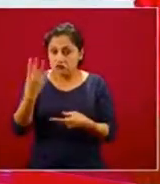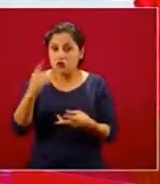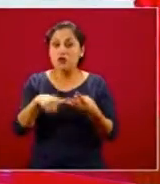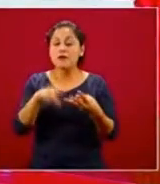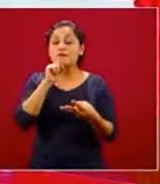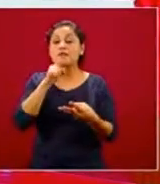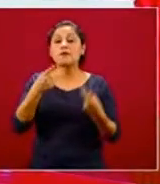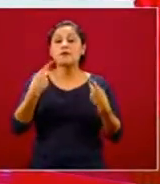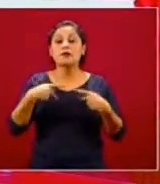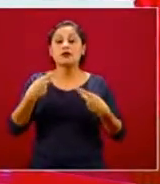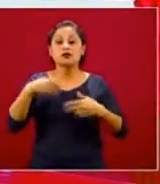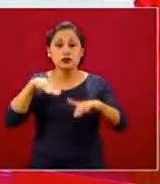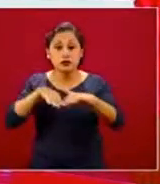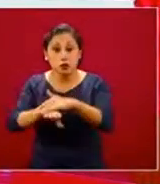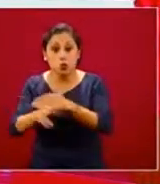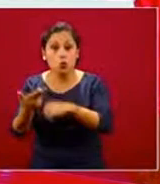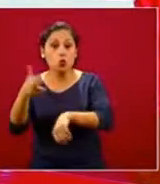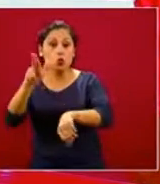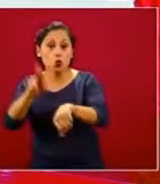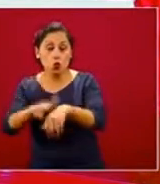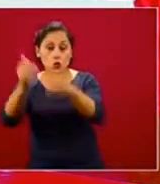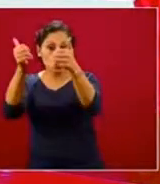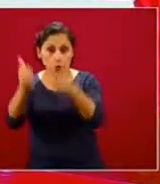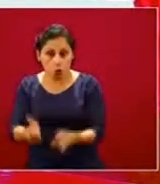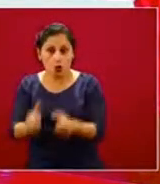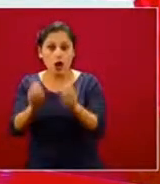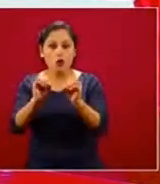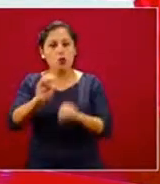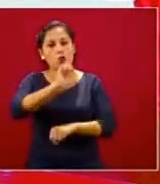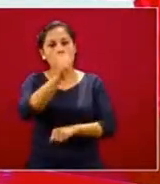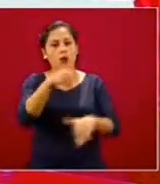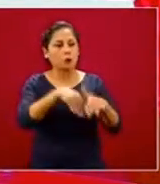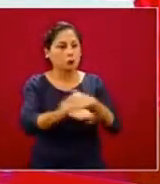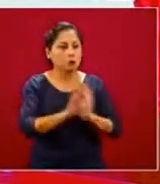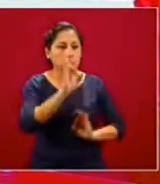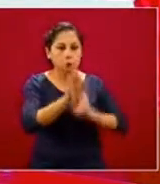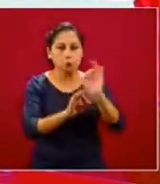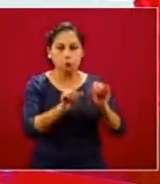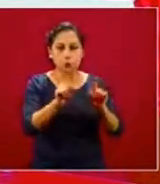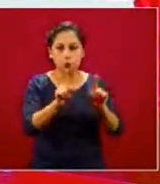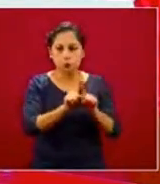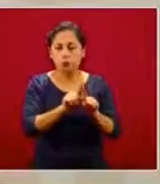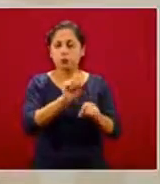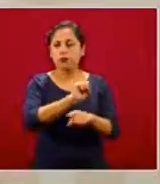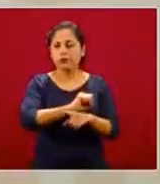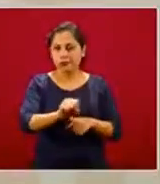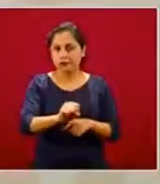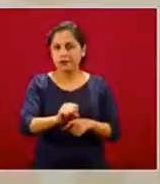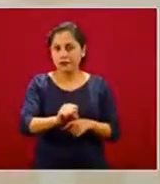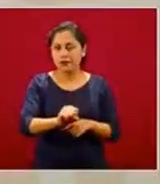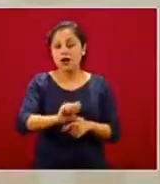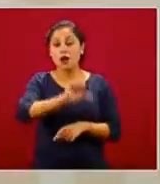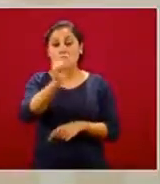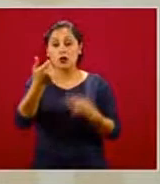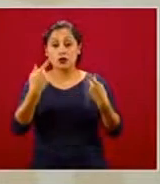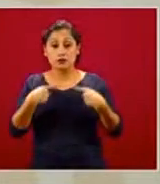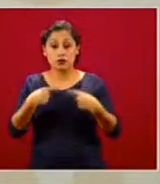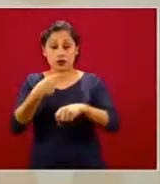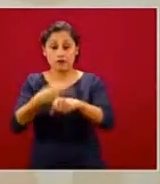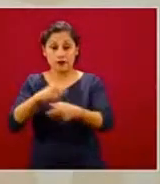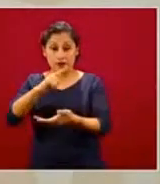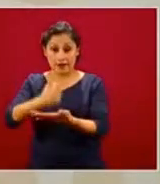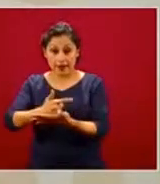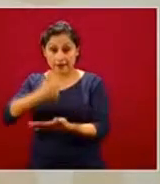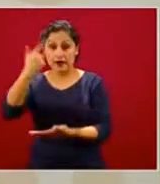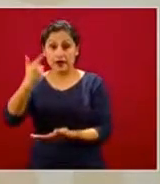of people requiring hospitalization, and those who did not, and then lastly, those who had a